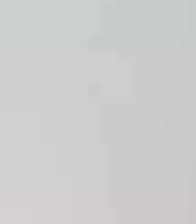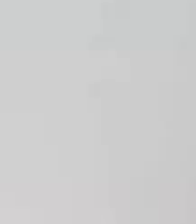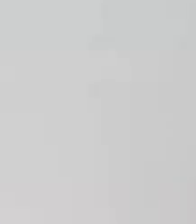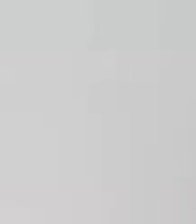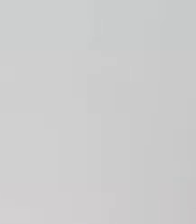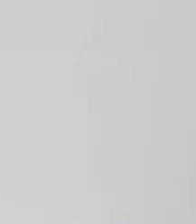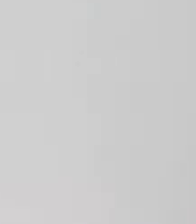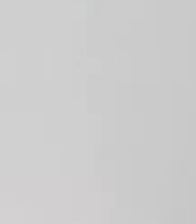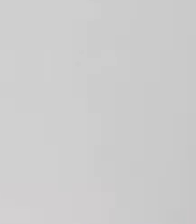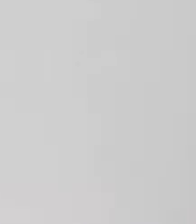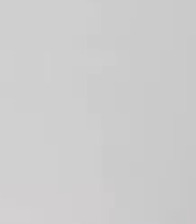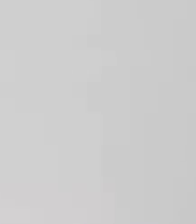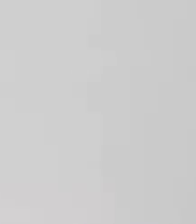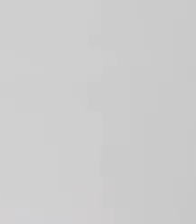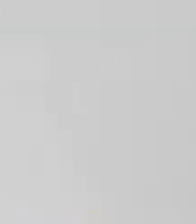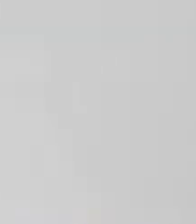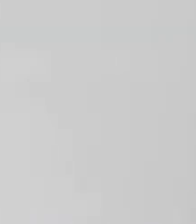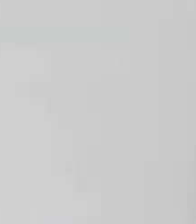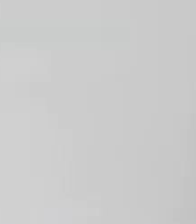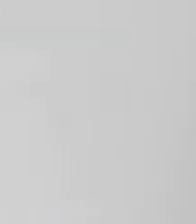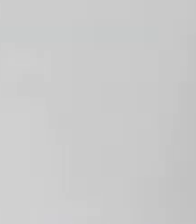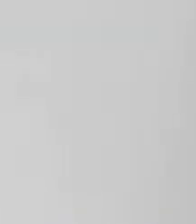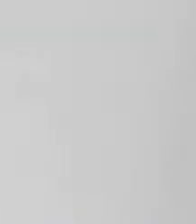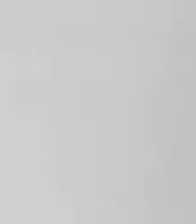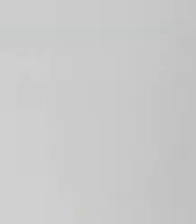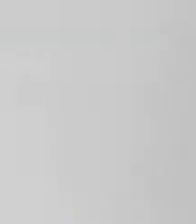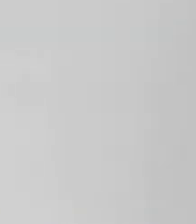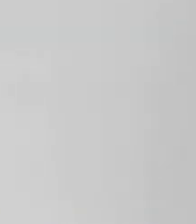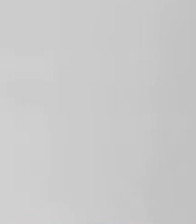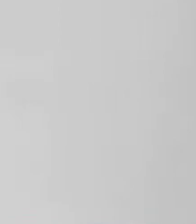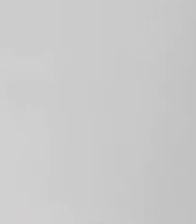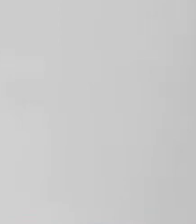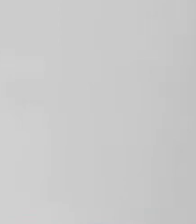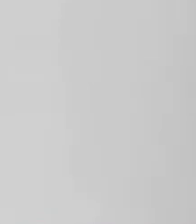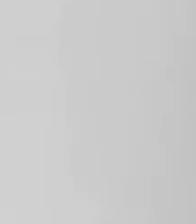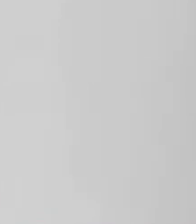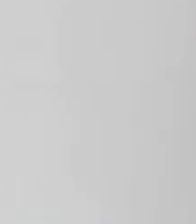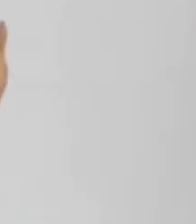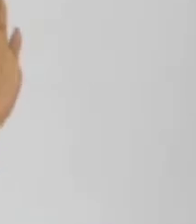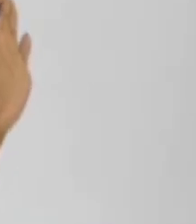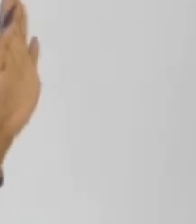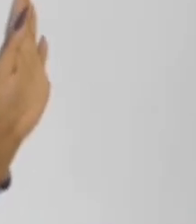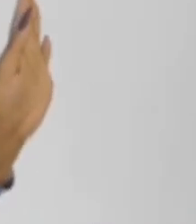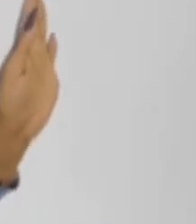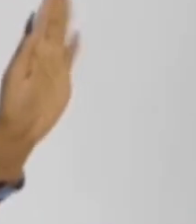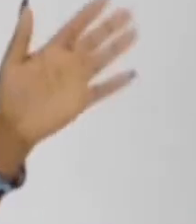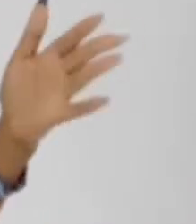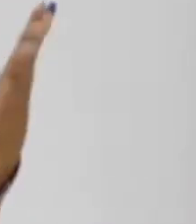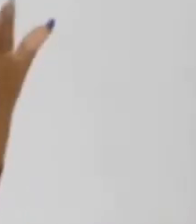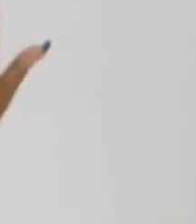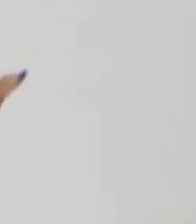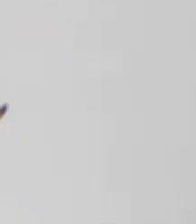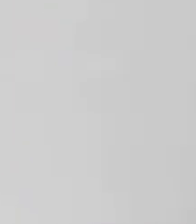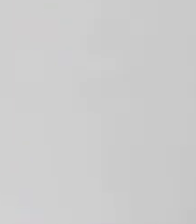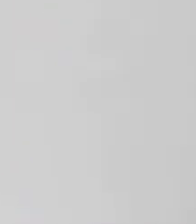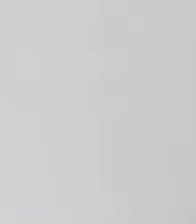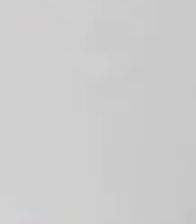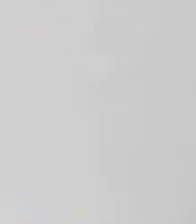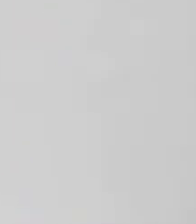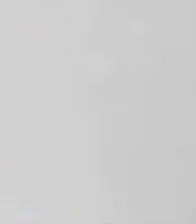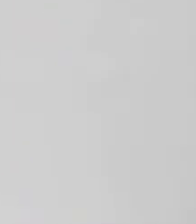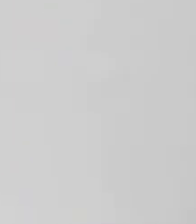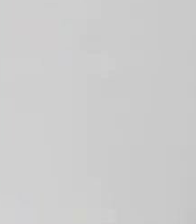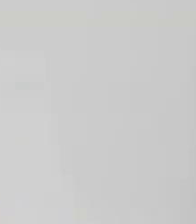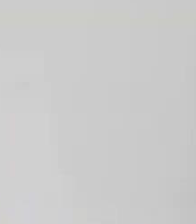What do I do for a living? I make history. Sounds like a mystery in the present. I could ask for a